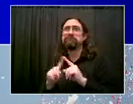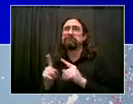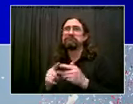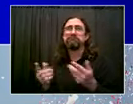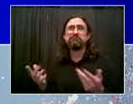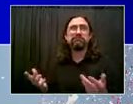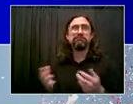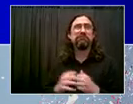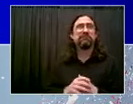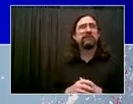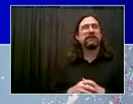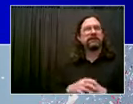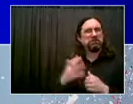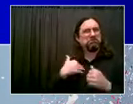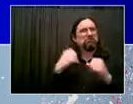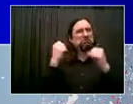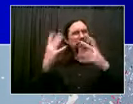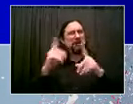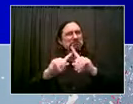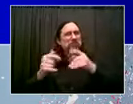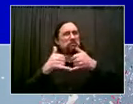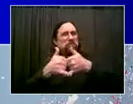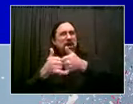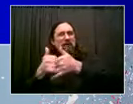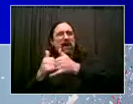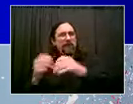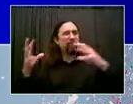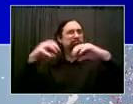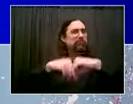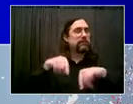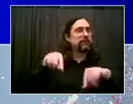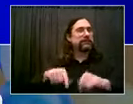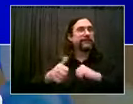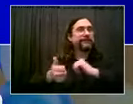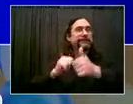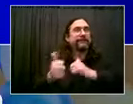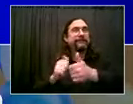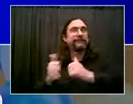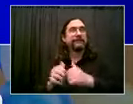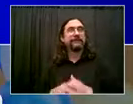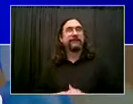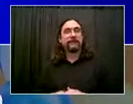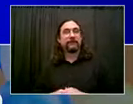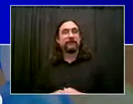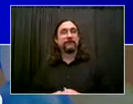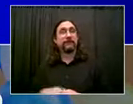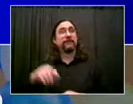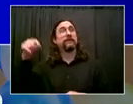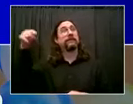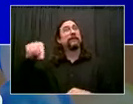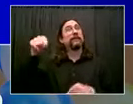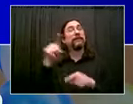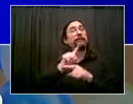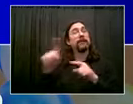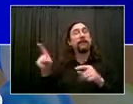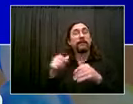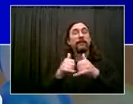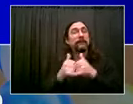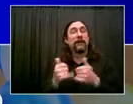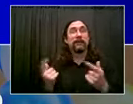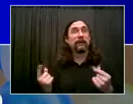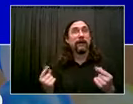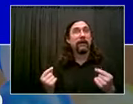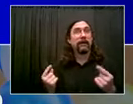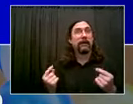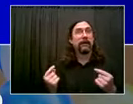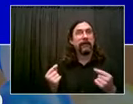newly vaccinated. And let's talk about this week's prizes. So first of all, there will be 10 available prizes in this category,